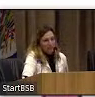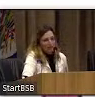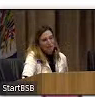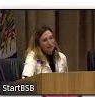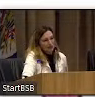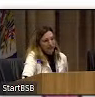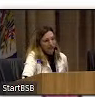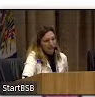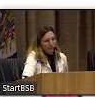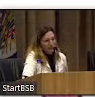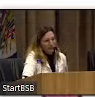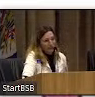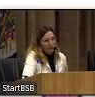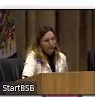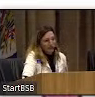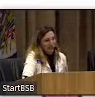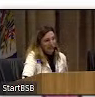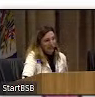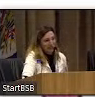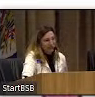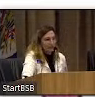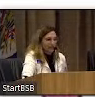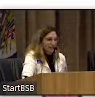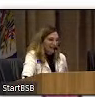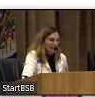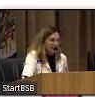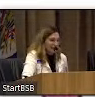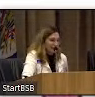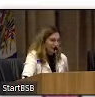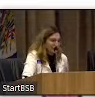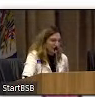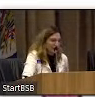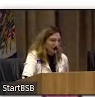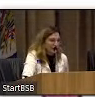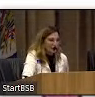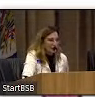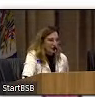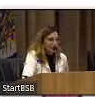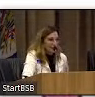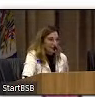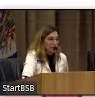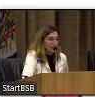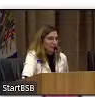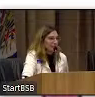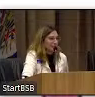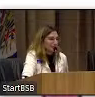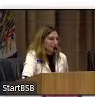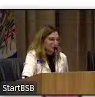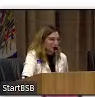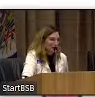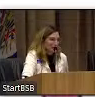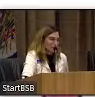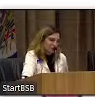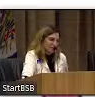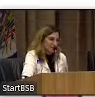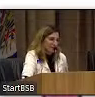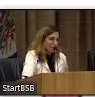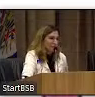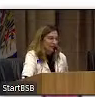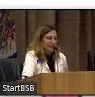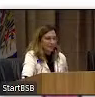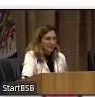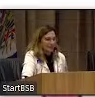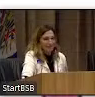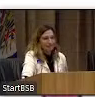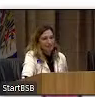management, and we needed the support from the team, from the legal